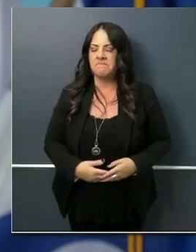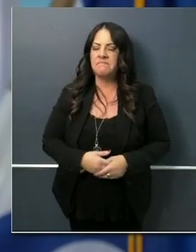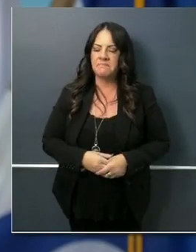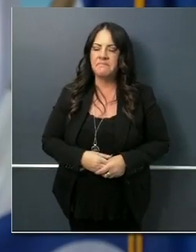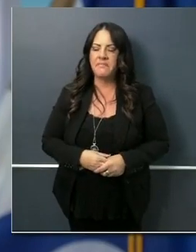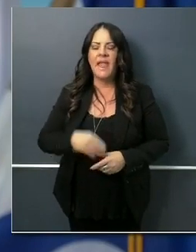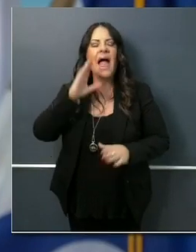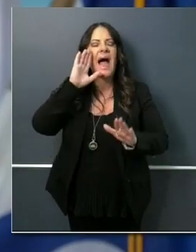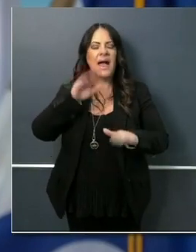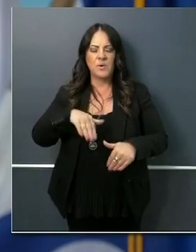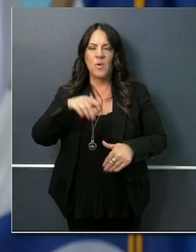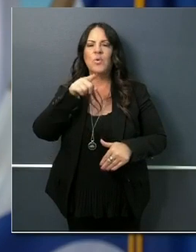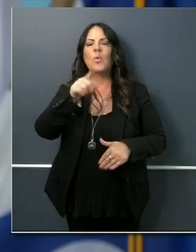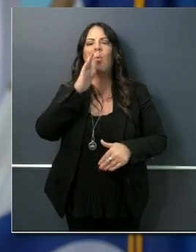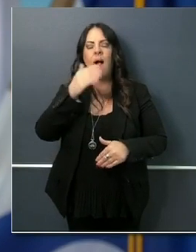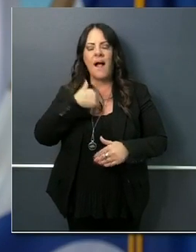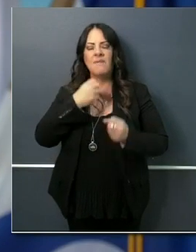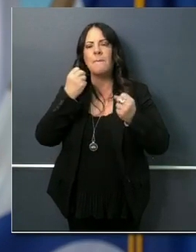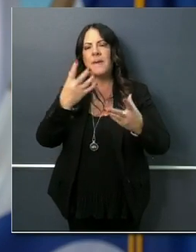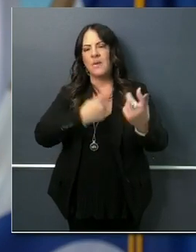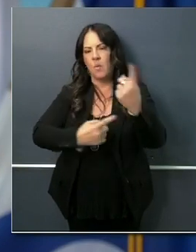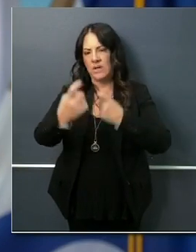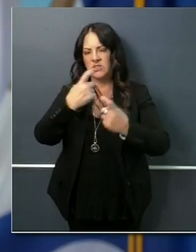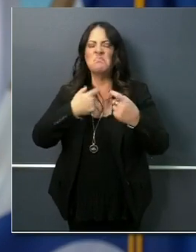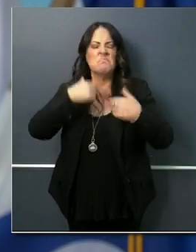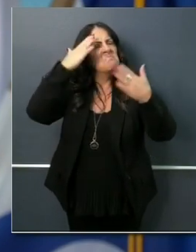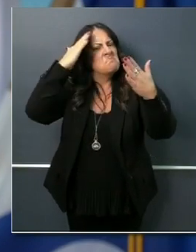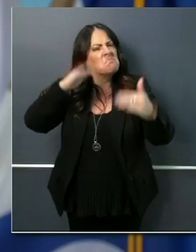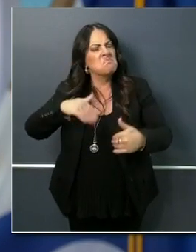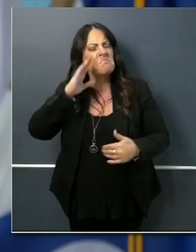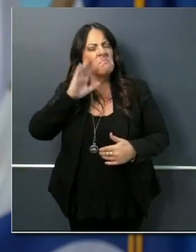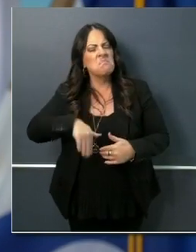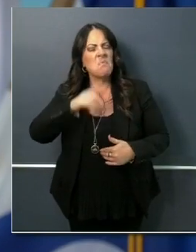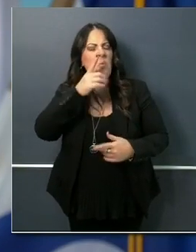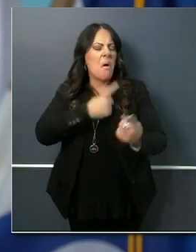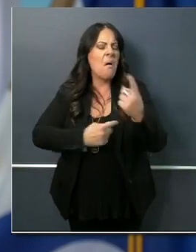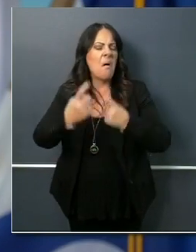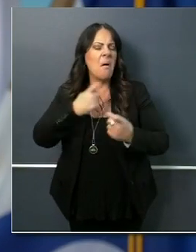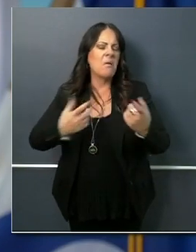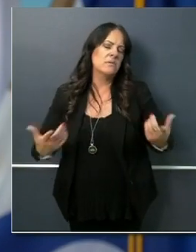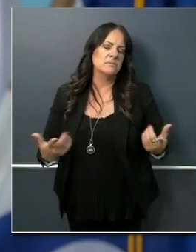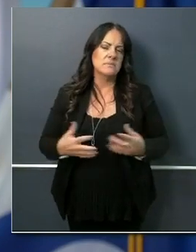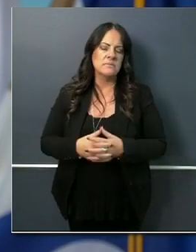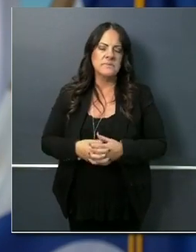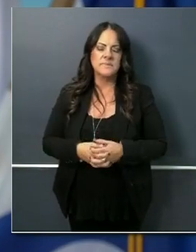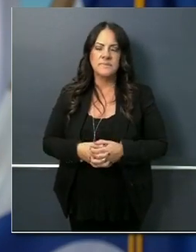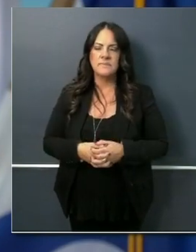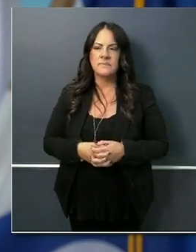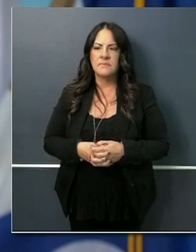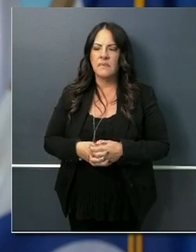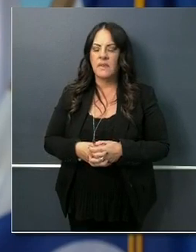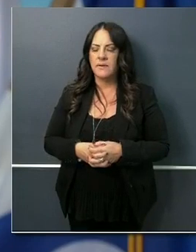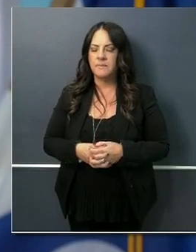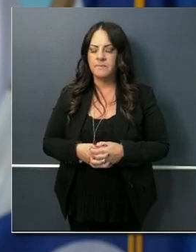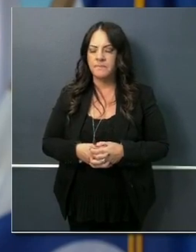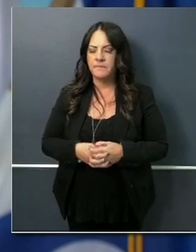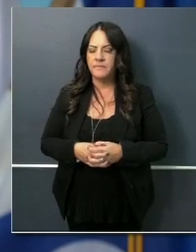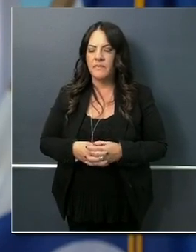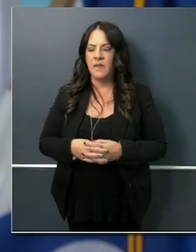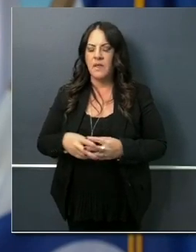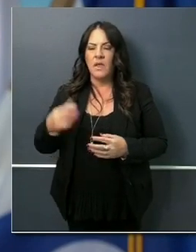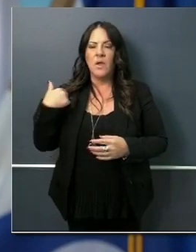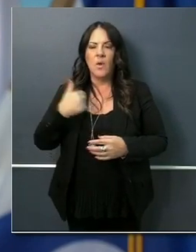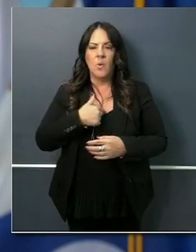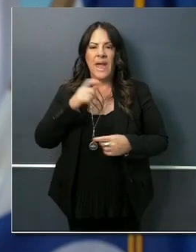many questions, and that's expected because, again, this is an iterative process, moving from containment